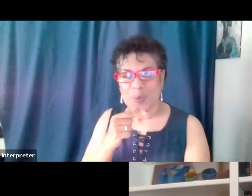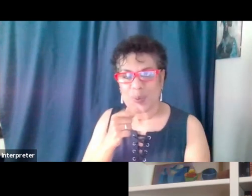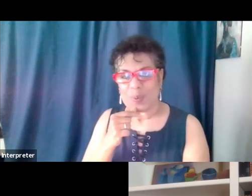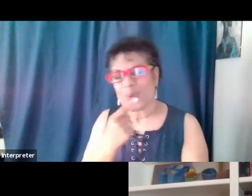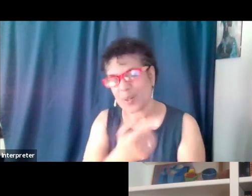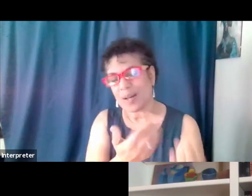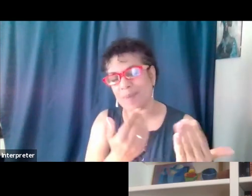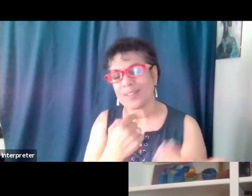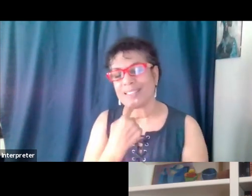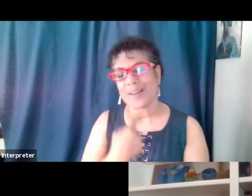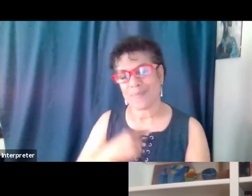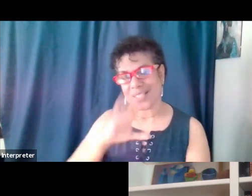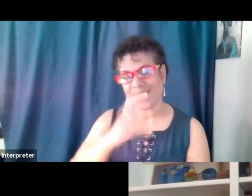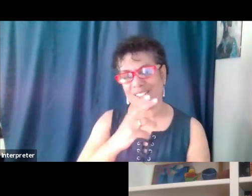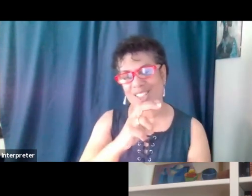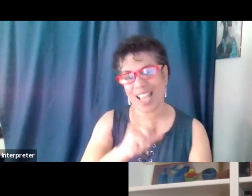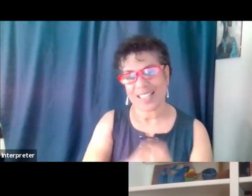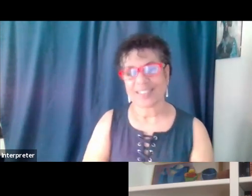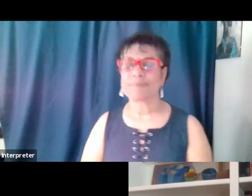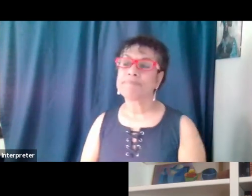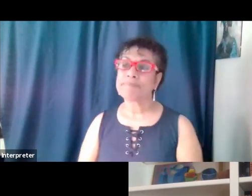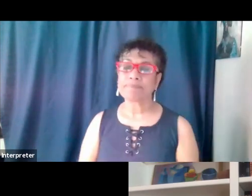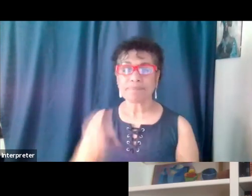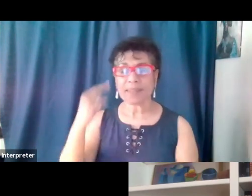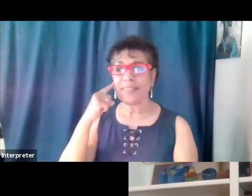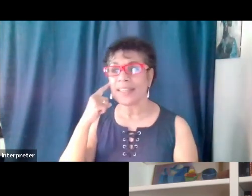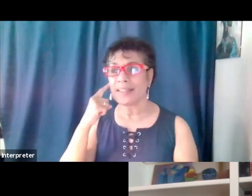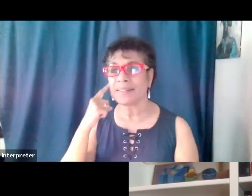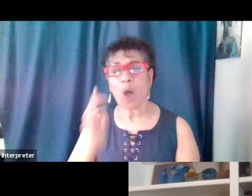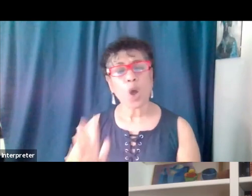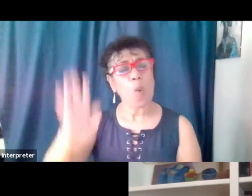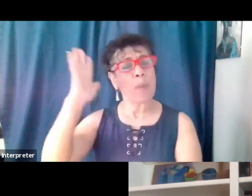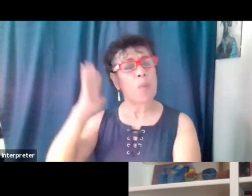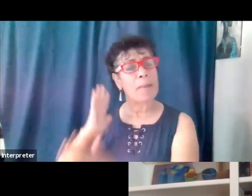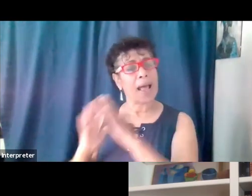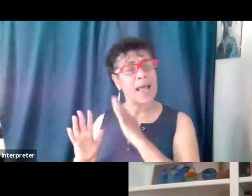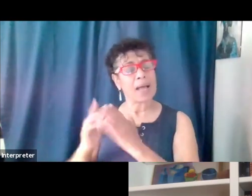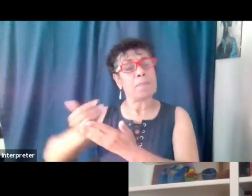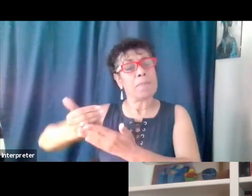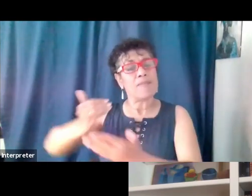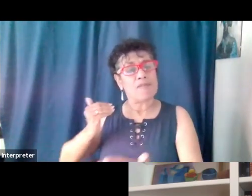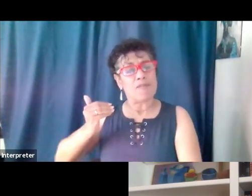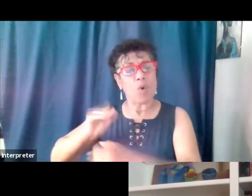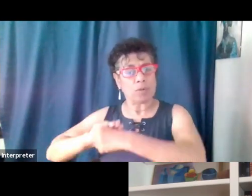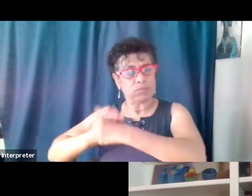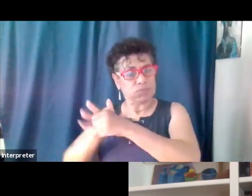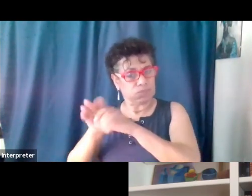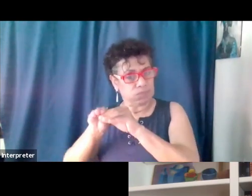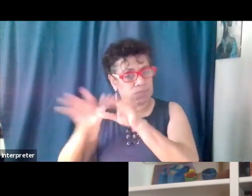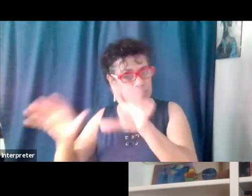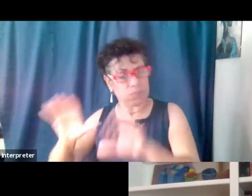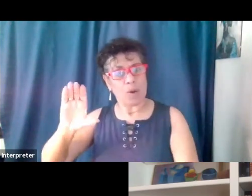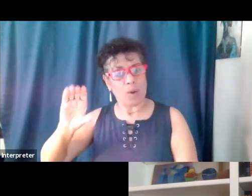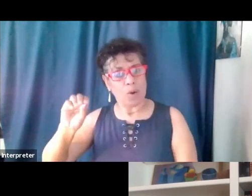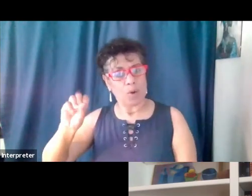Well, back in the pre-pandemic times, and I don't say that lightly, this was going to be a physical event, and to